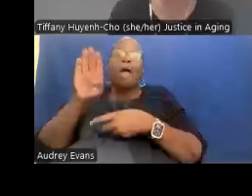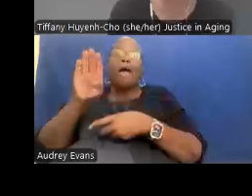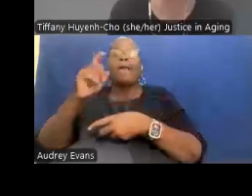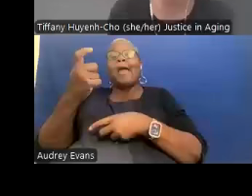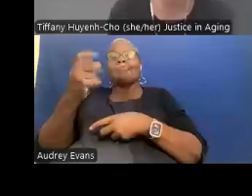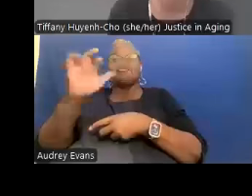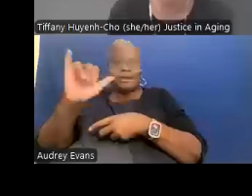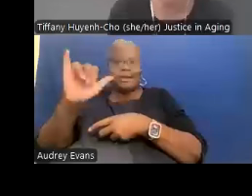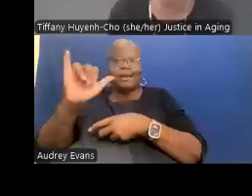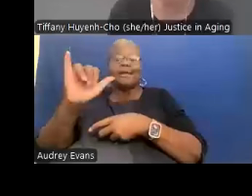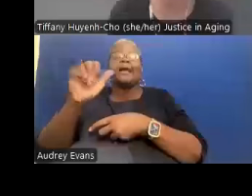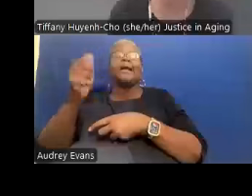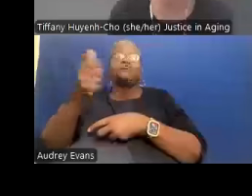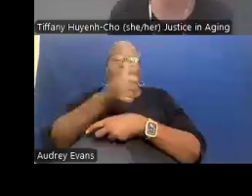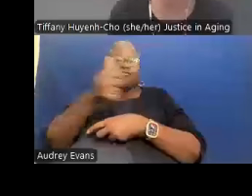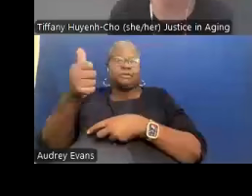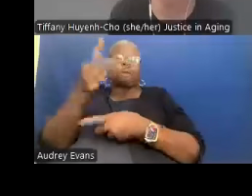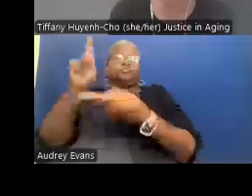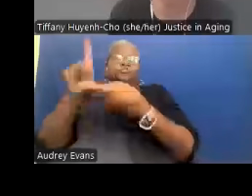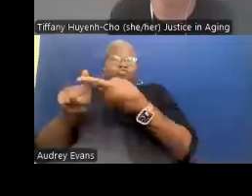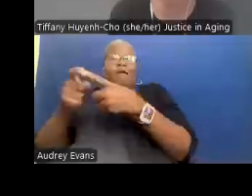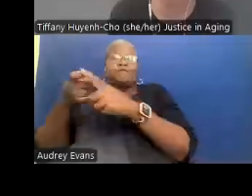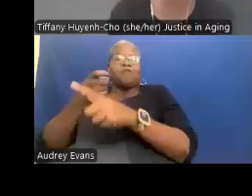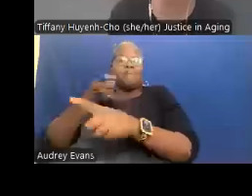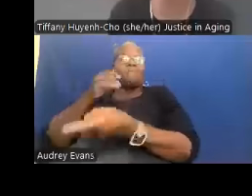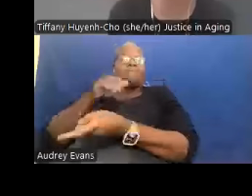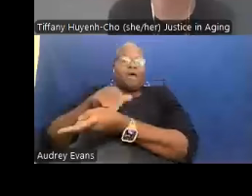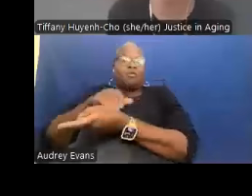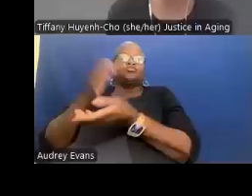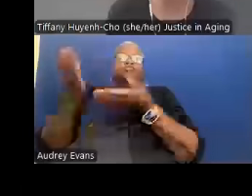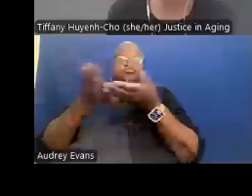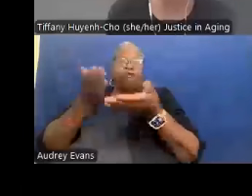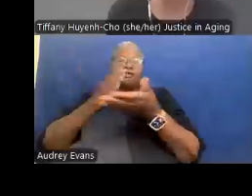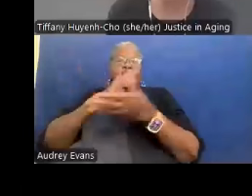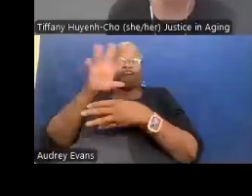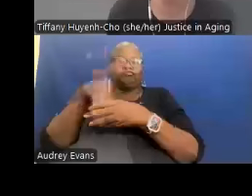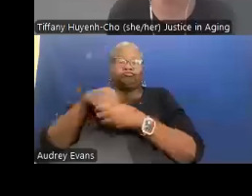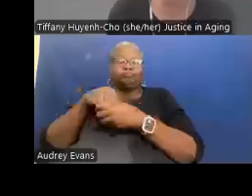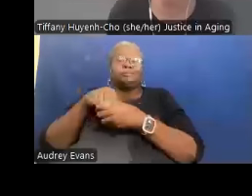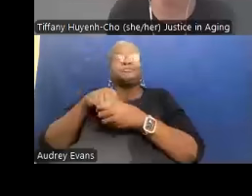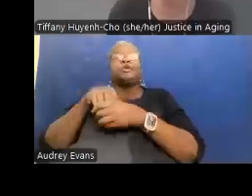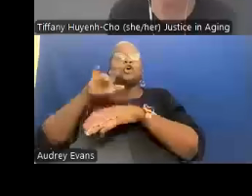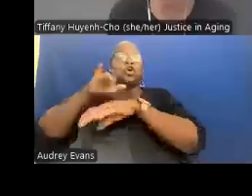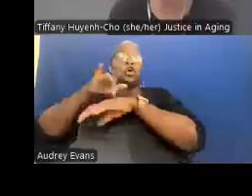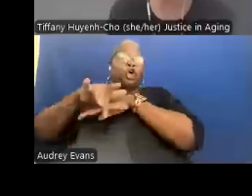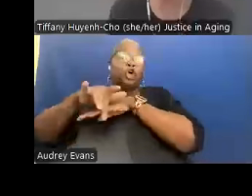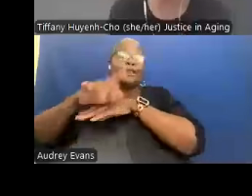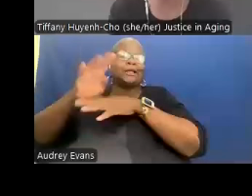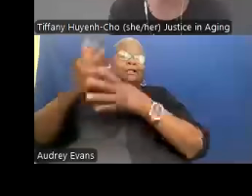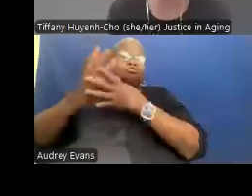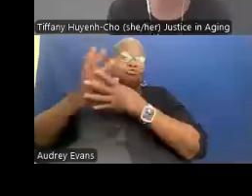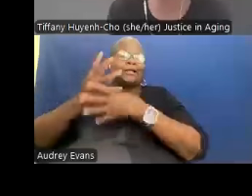x-rays, and then transportation to and from medical services. Early and periodic screening, diagnostic,